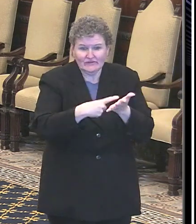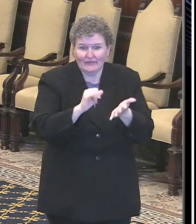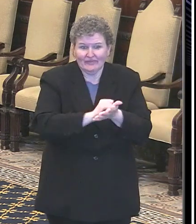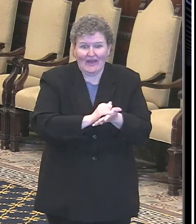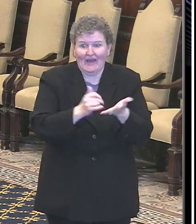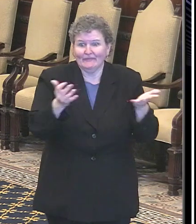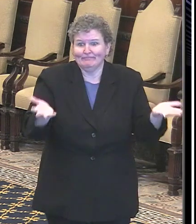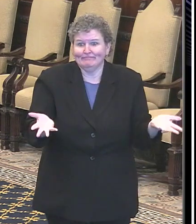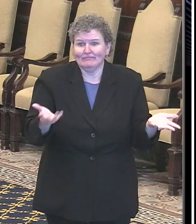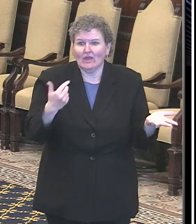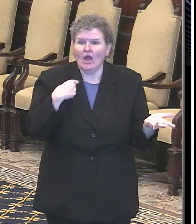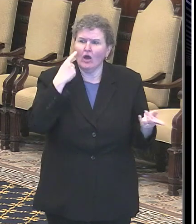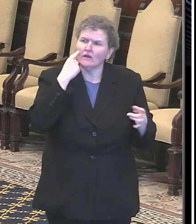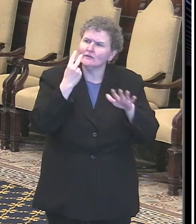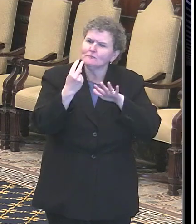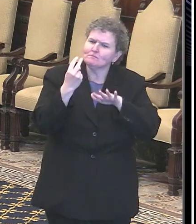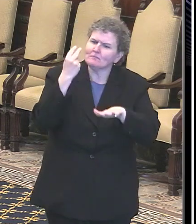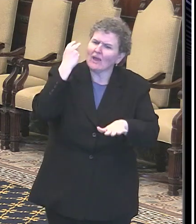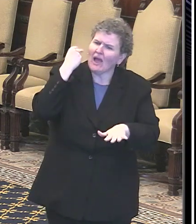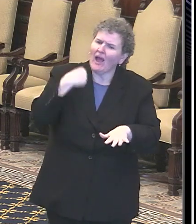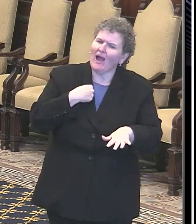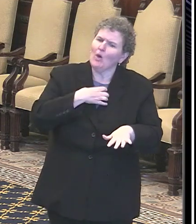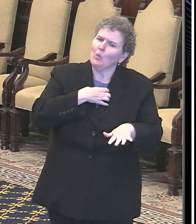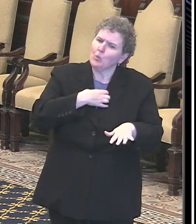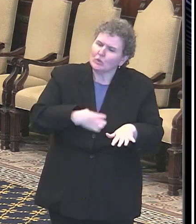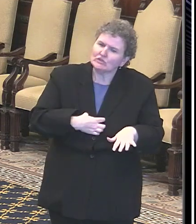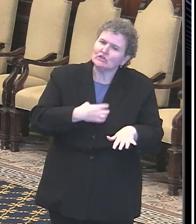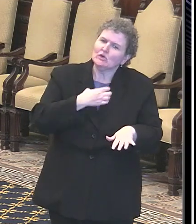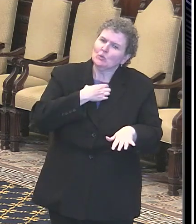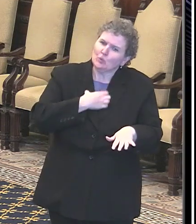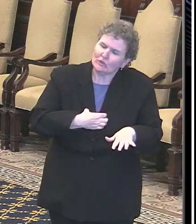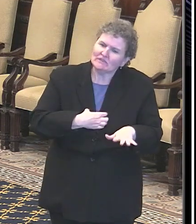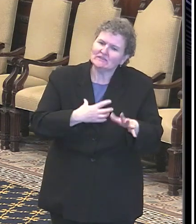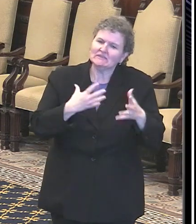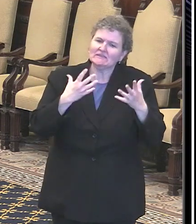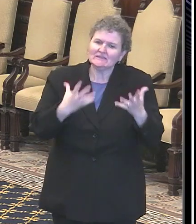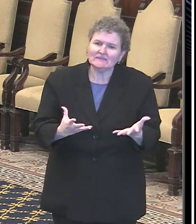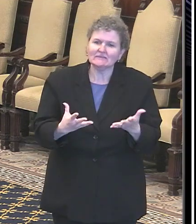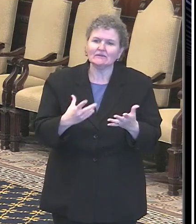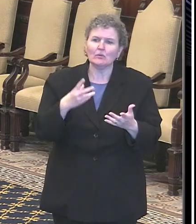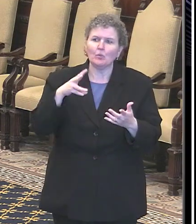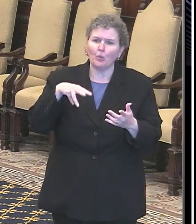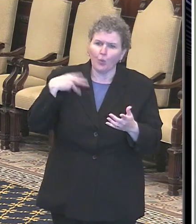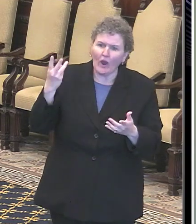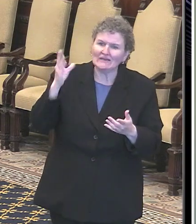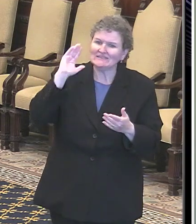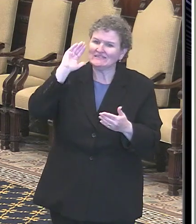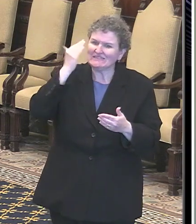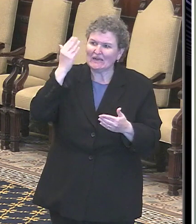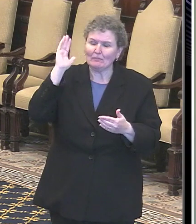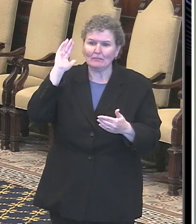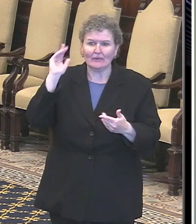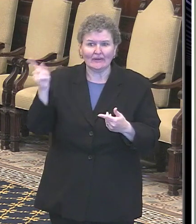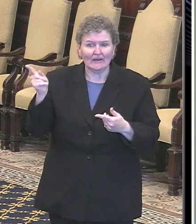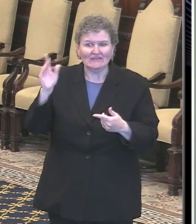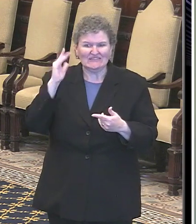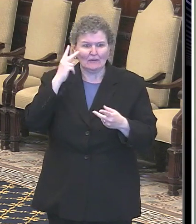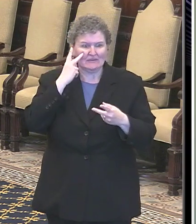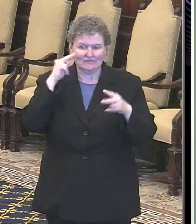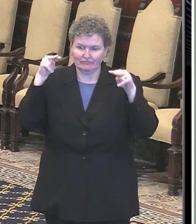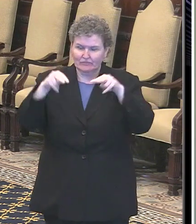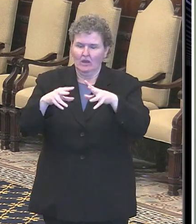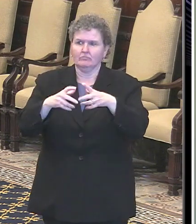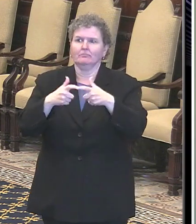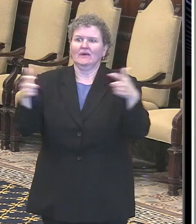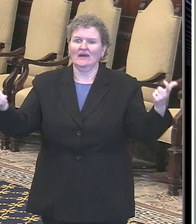Hindsight's 20/20, and I hope they can see in the rearview mirror that they made a mistake by not doing it. Okay, and then last questions for, I